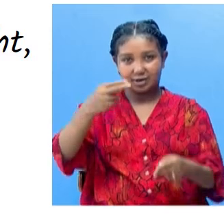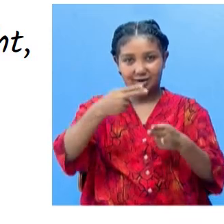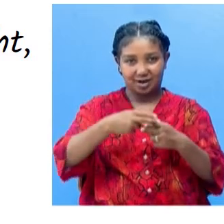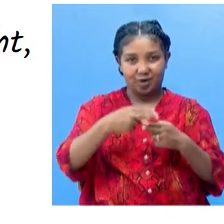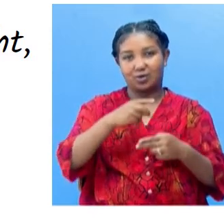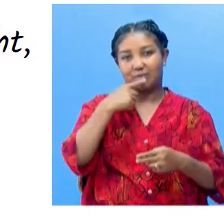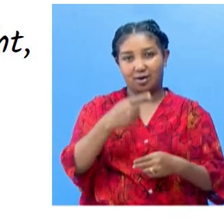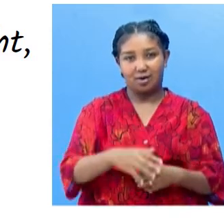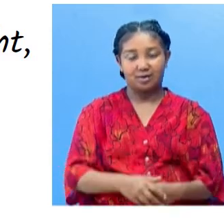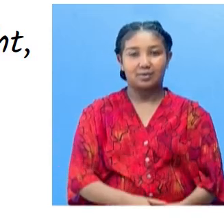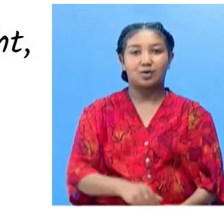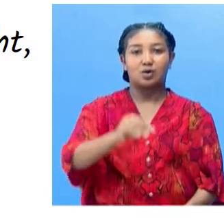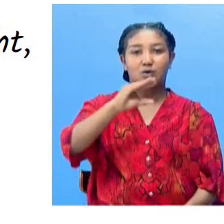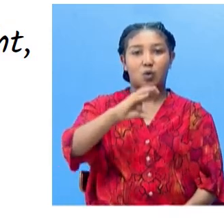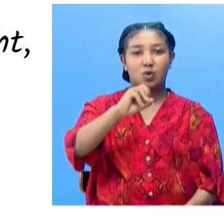Concrete